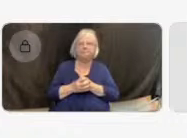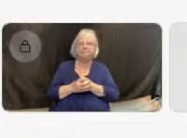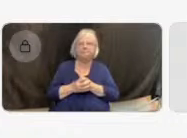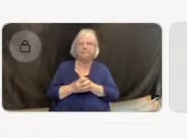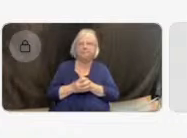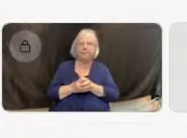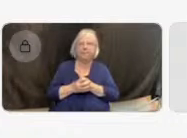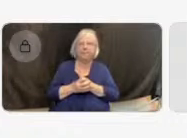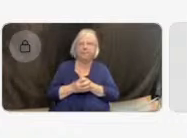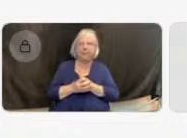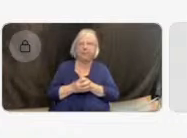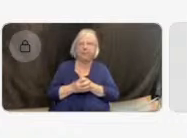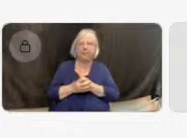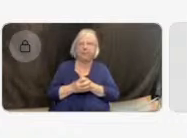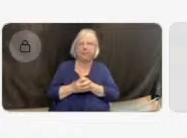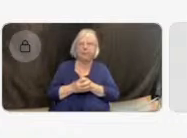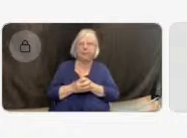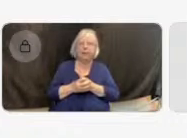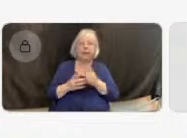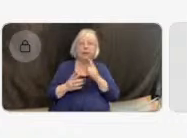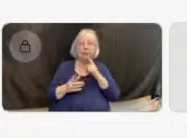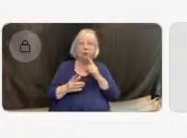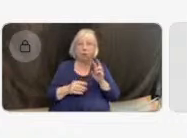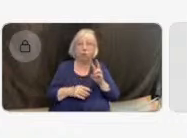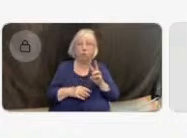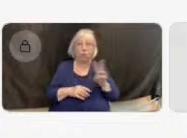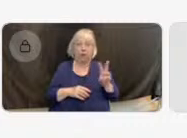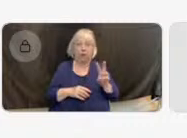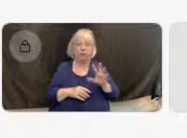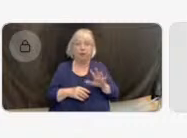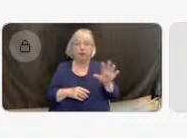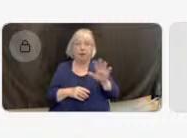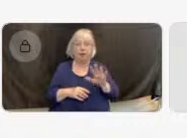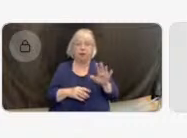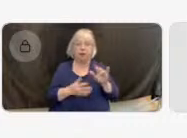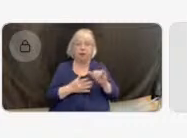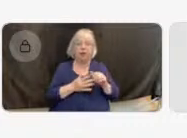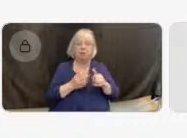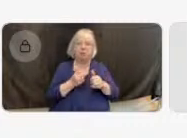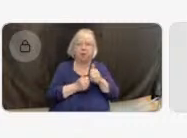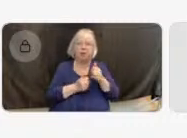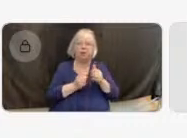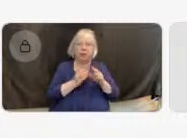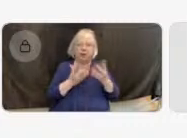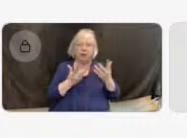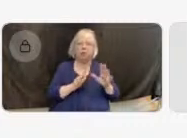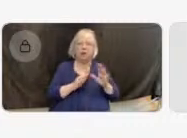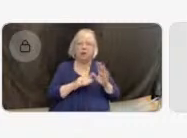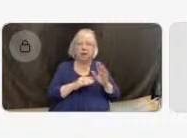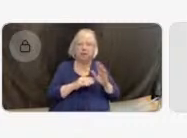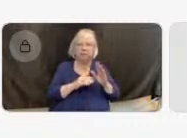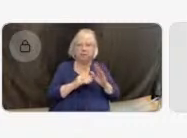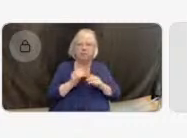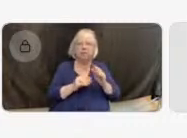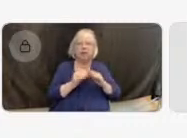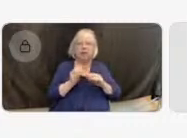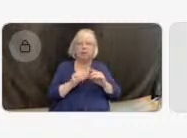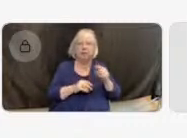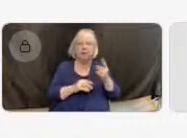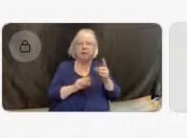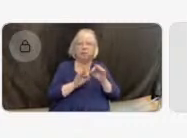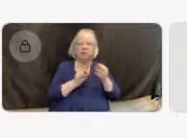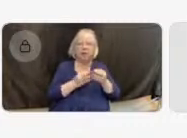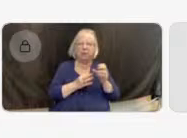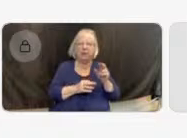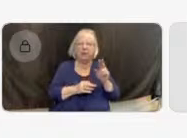area is to the immediate west is mostly a developed single-family subdivision of